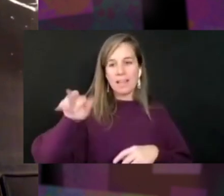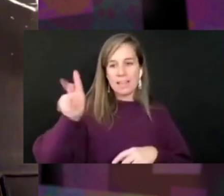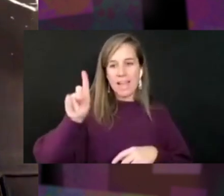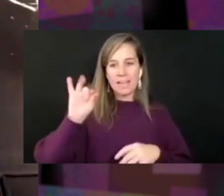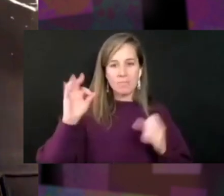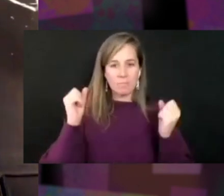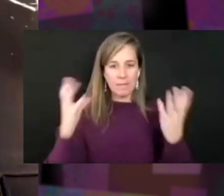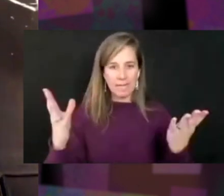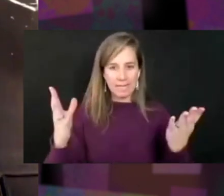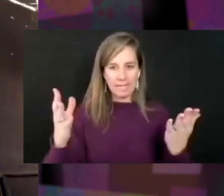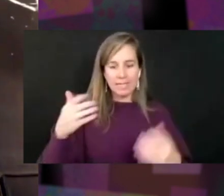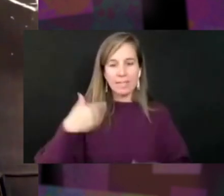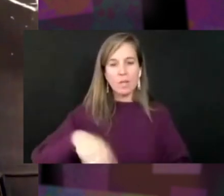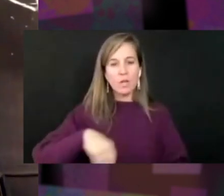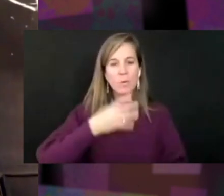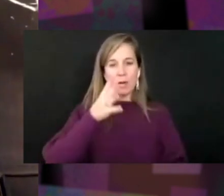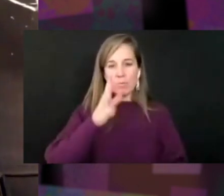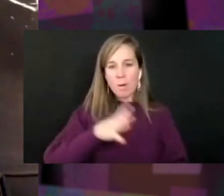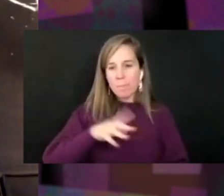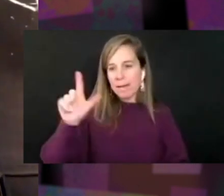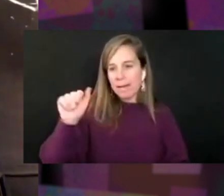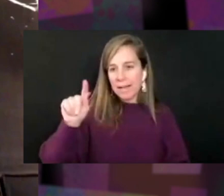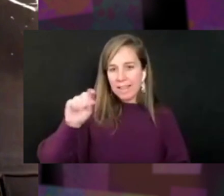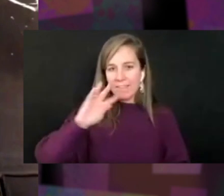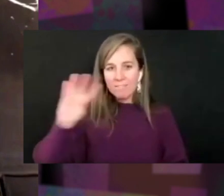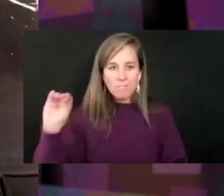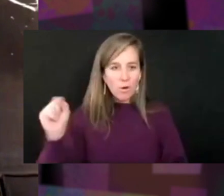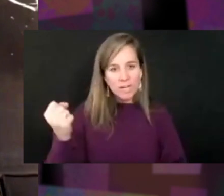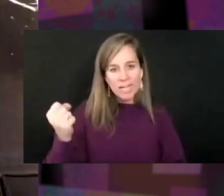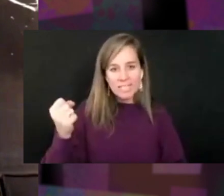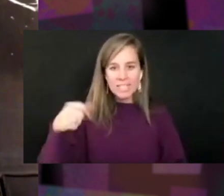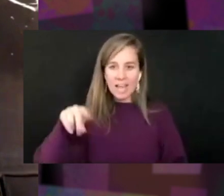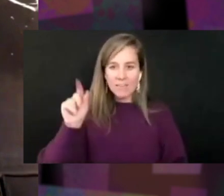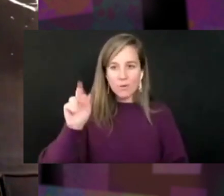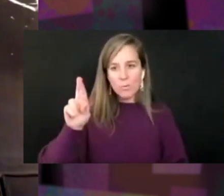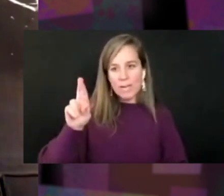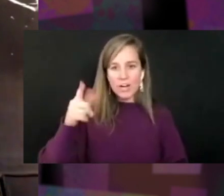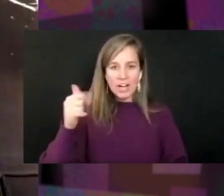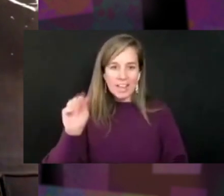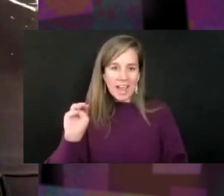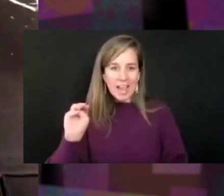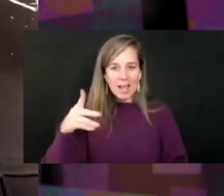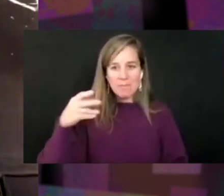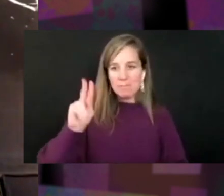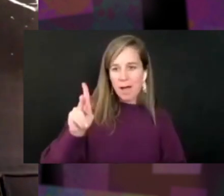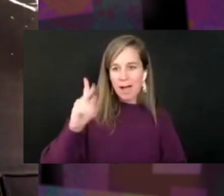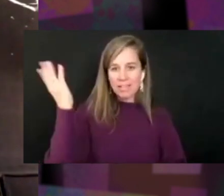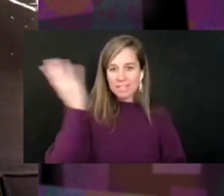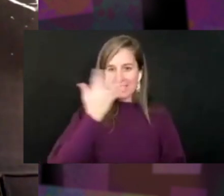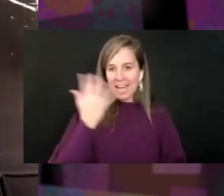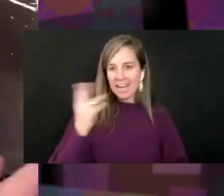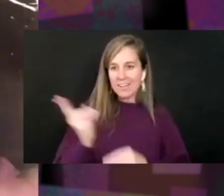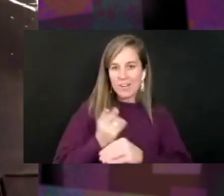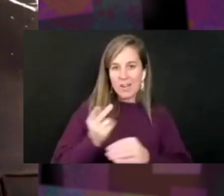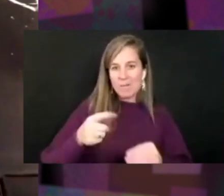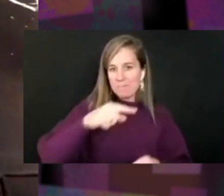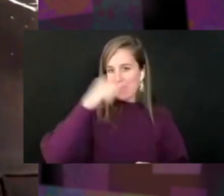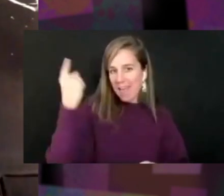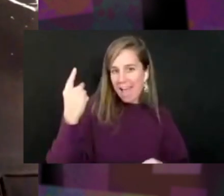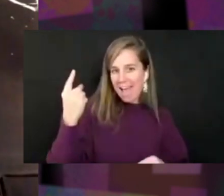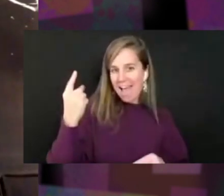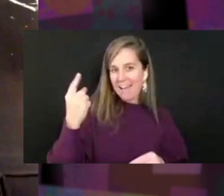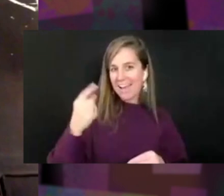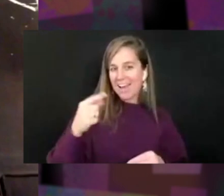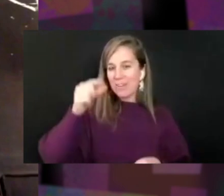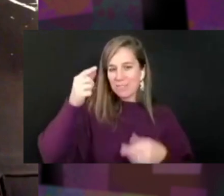white woman in my late 40s with a kind of queer glam punk aesthetic, wearing black and with super